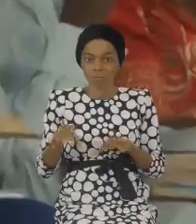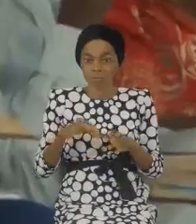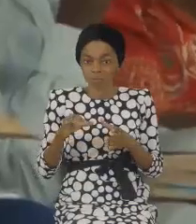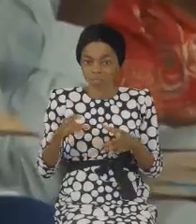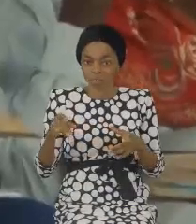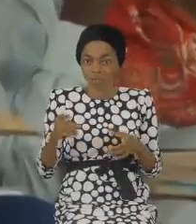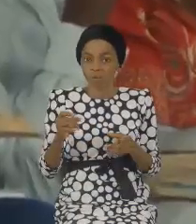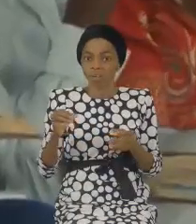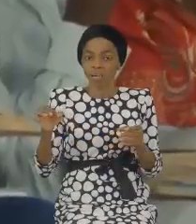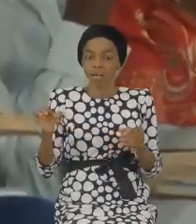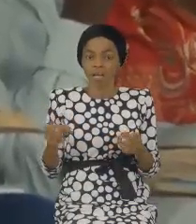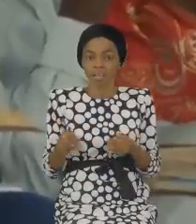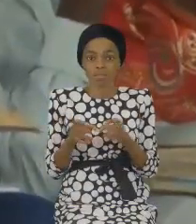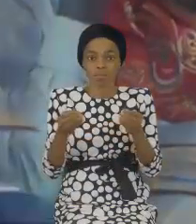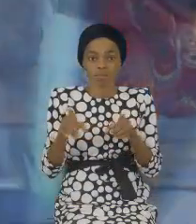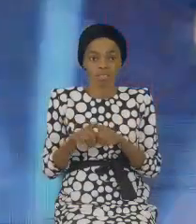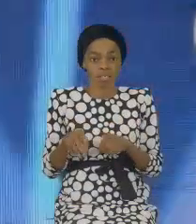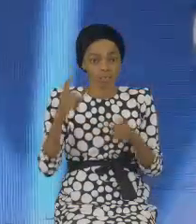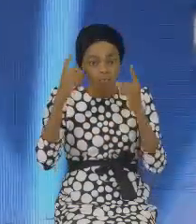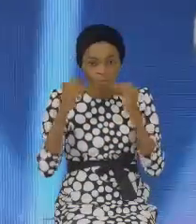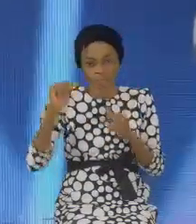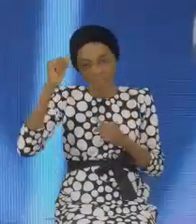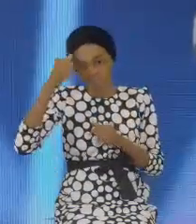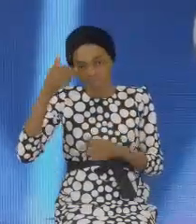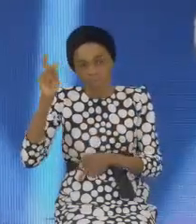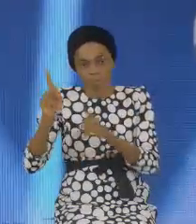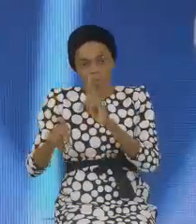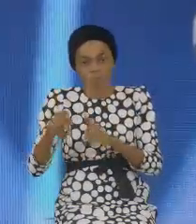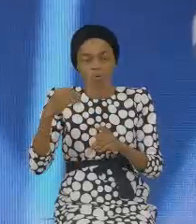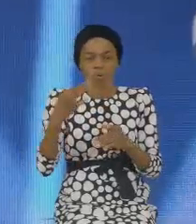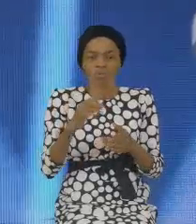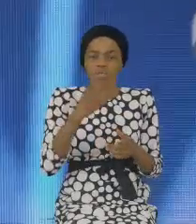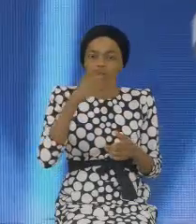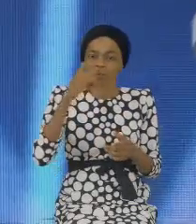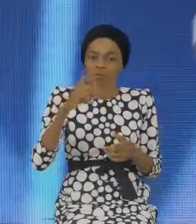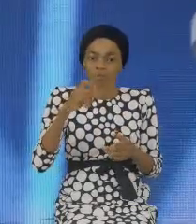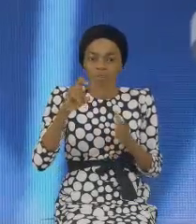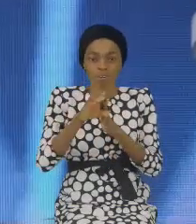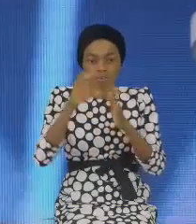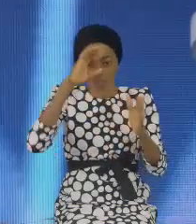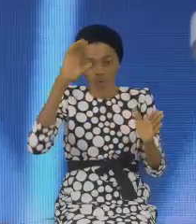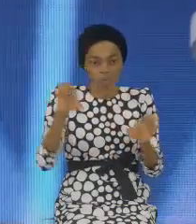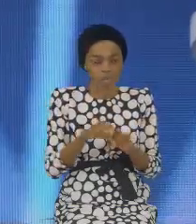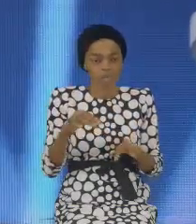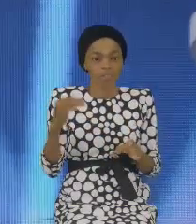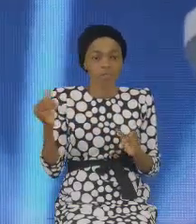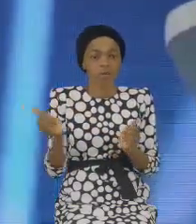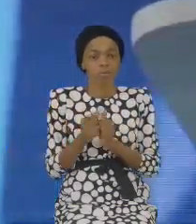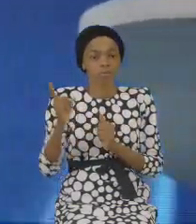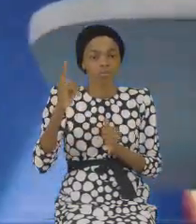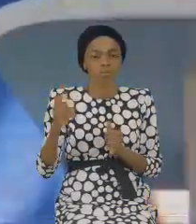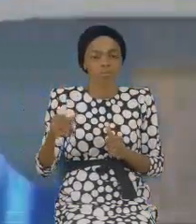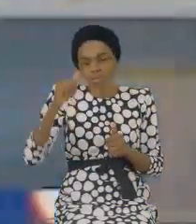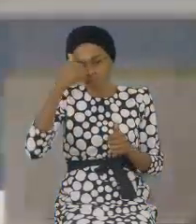Moses did? Reminding the people of the covenant of God. Reminding the people of their commission in